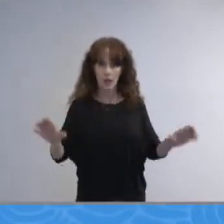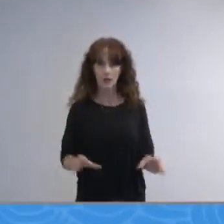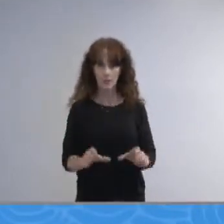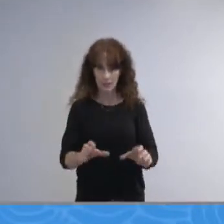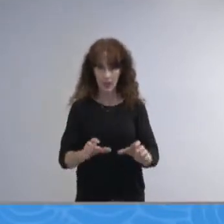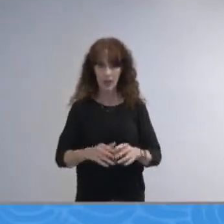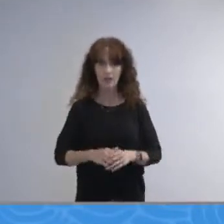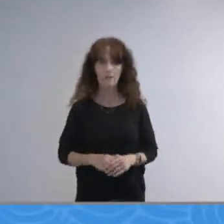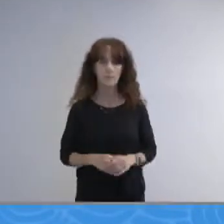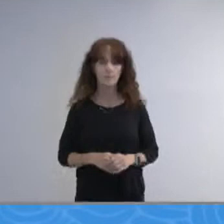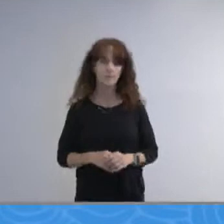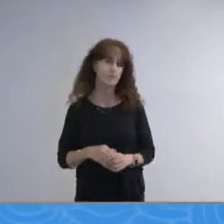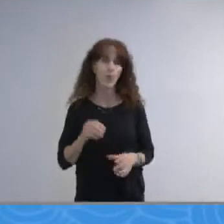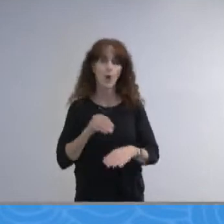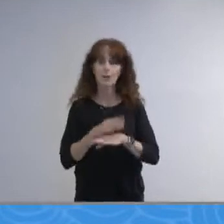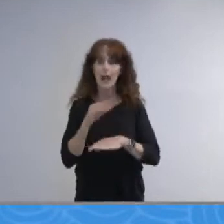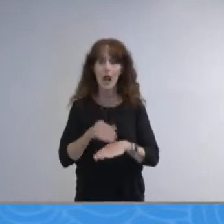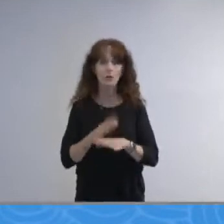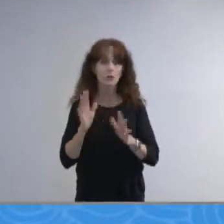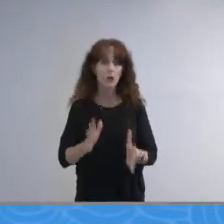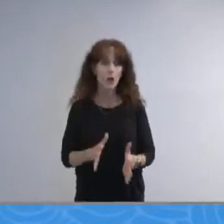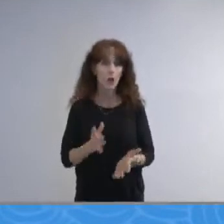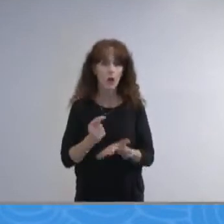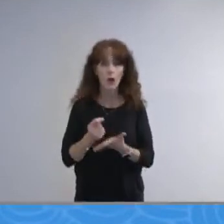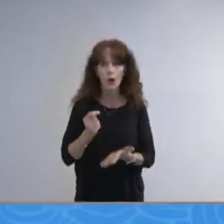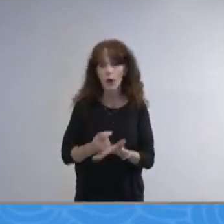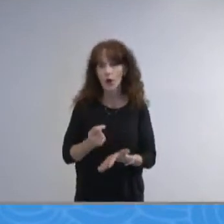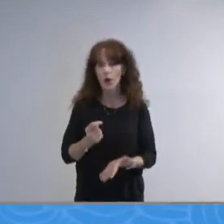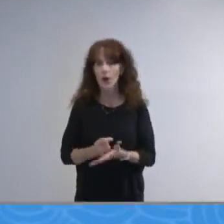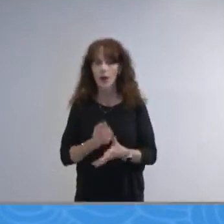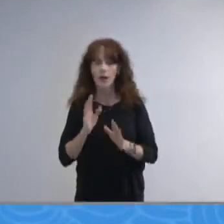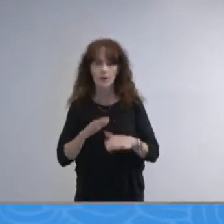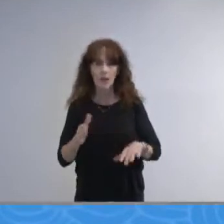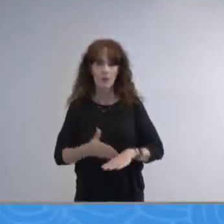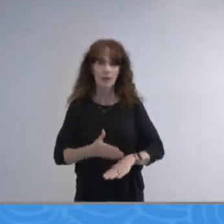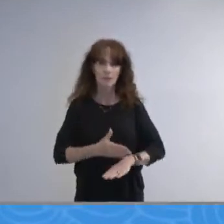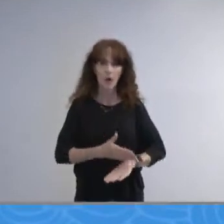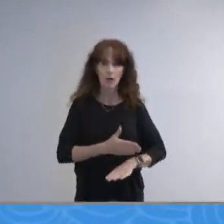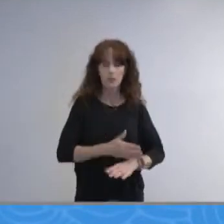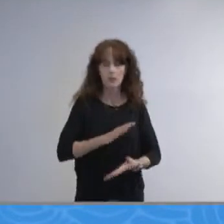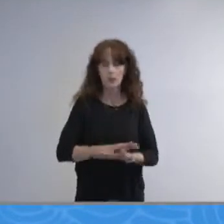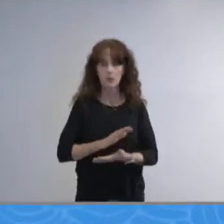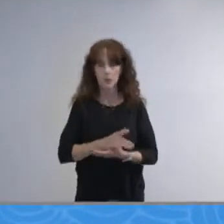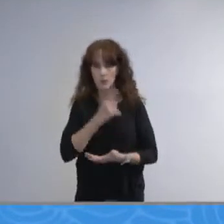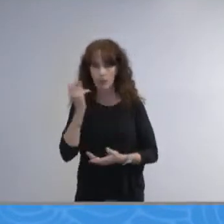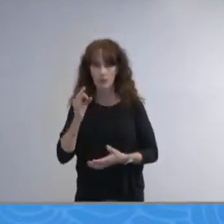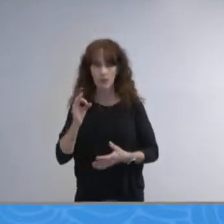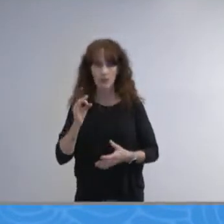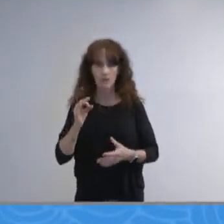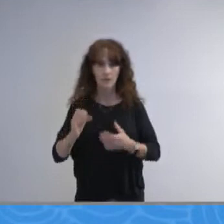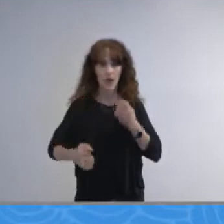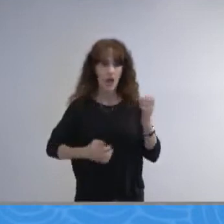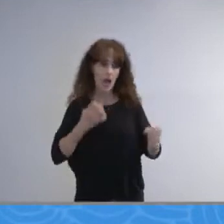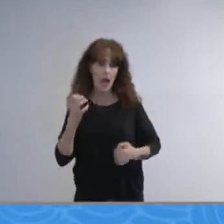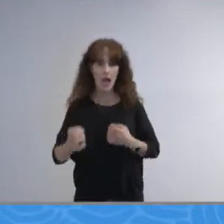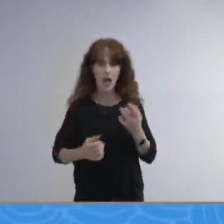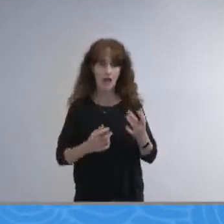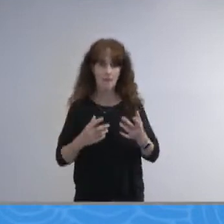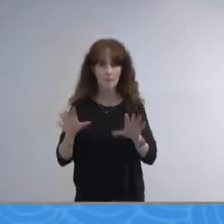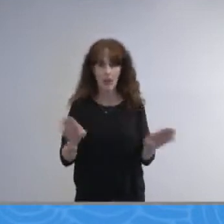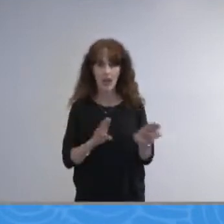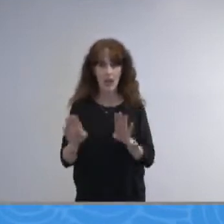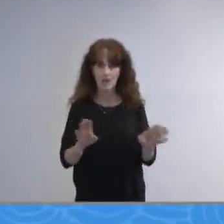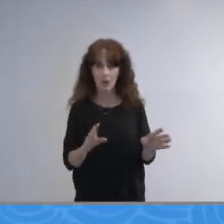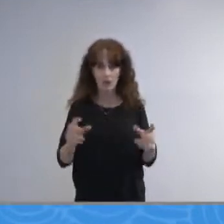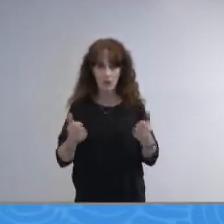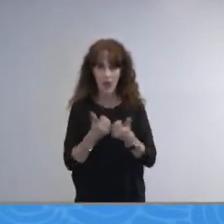done, or counselors, for example, if a child is not making progress in school because of acting out, behavioral challenges,